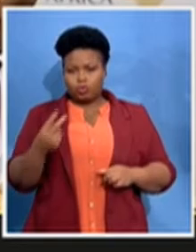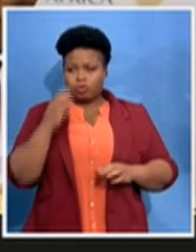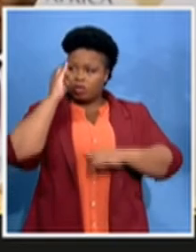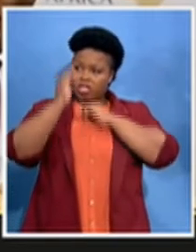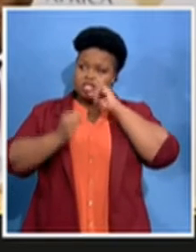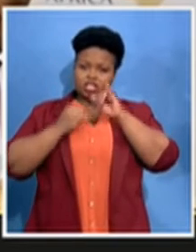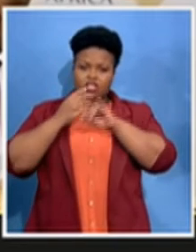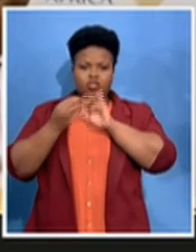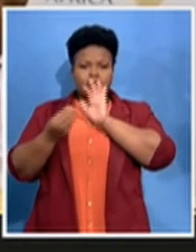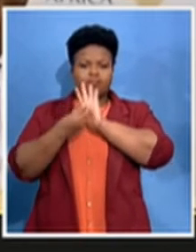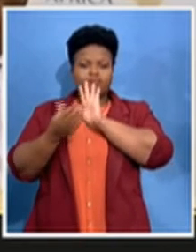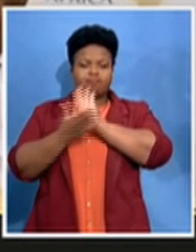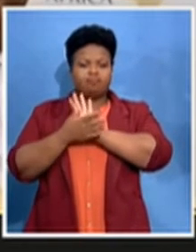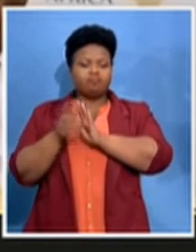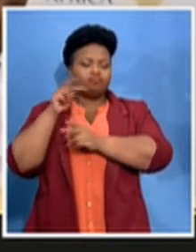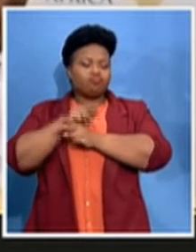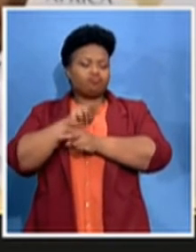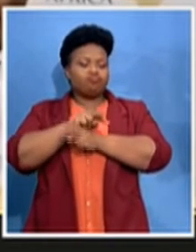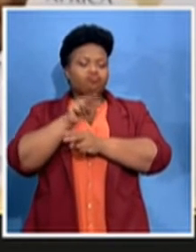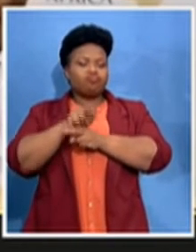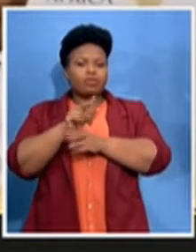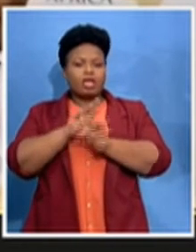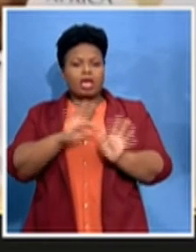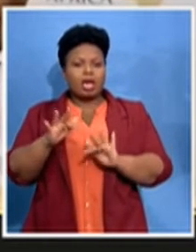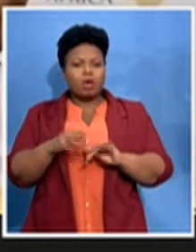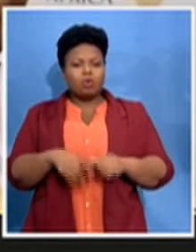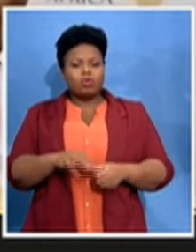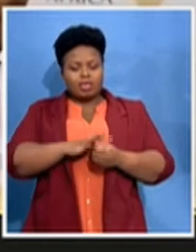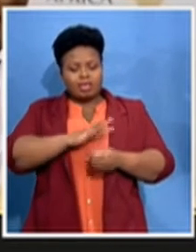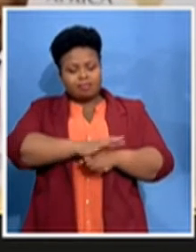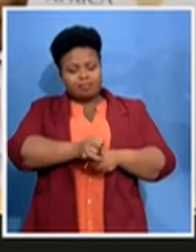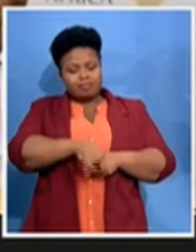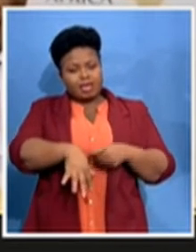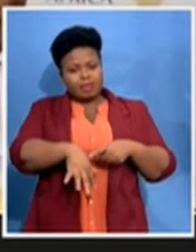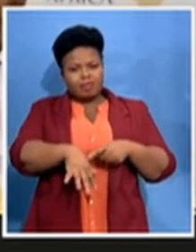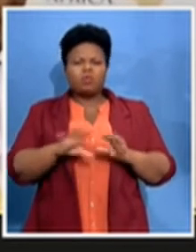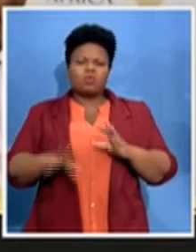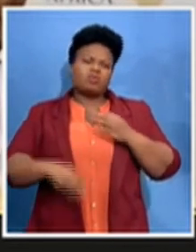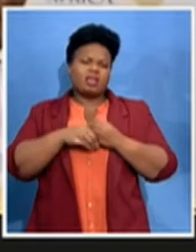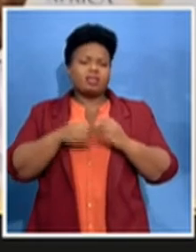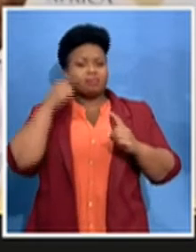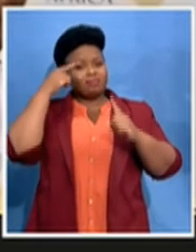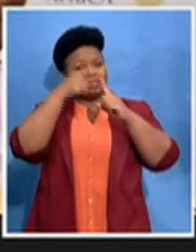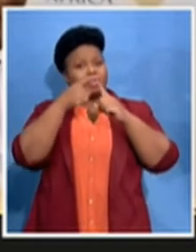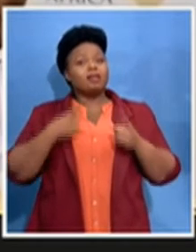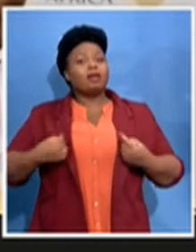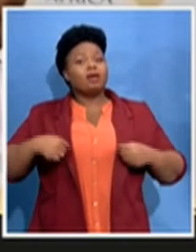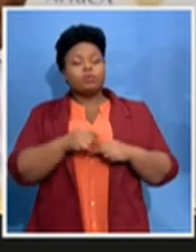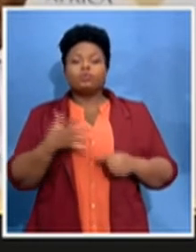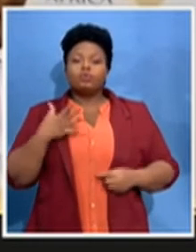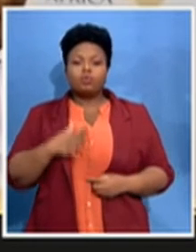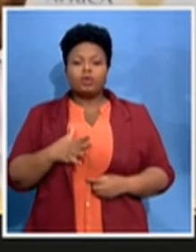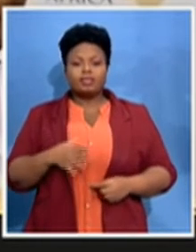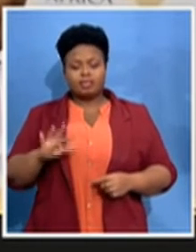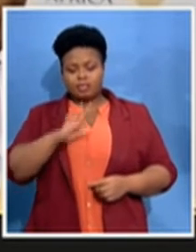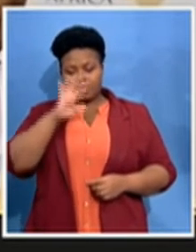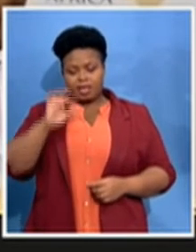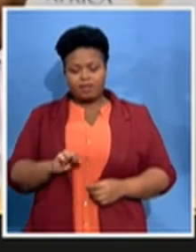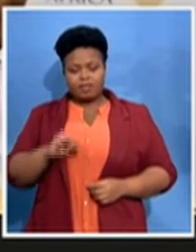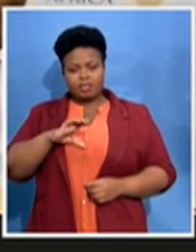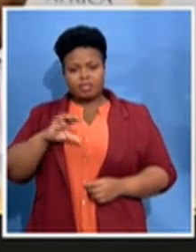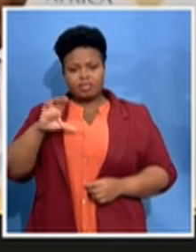new variant. On this, let me just add that our target is to, as Africa CDC, is to expand this to about 50,000